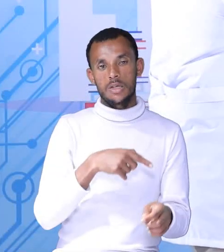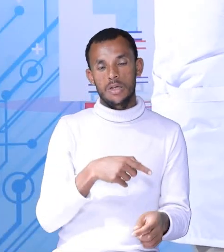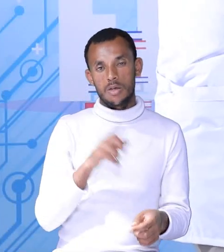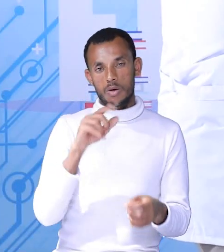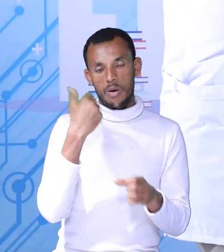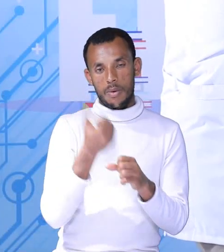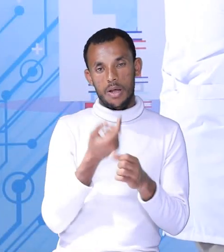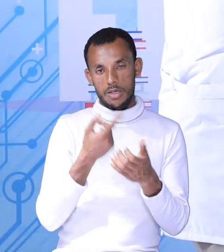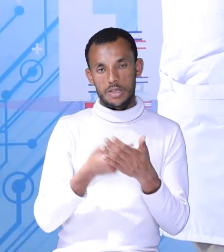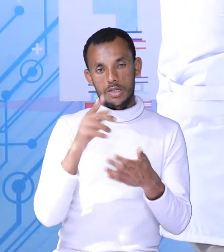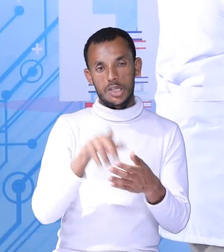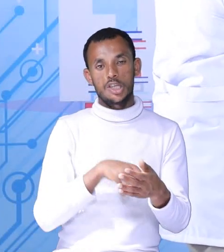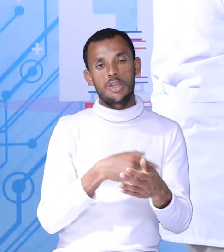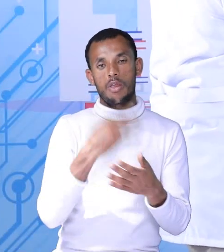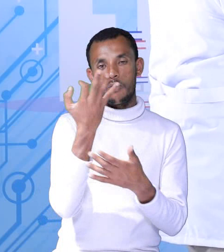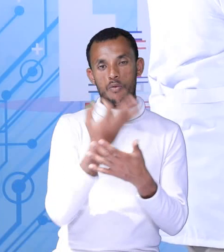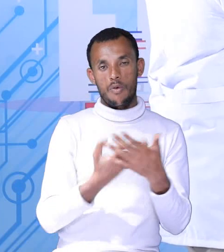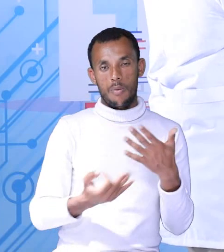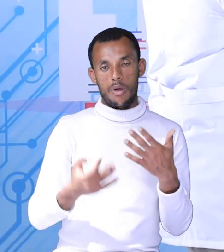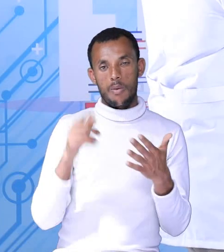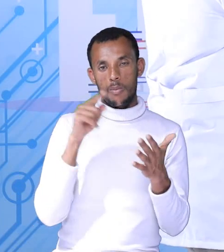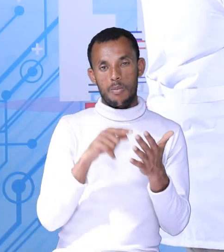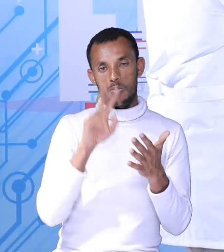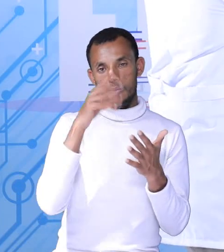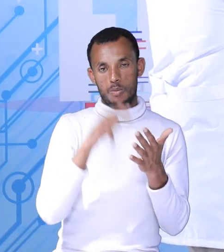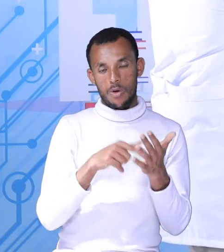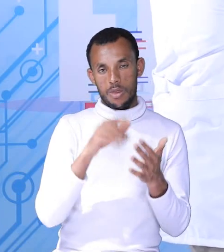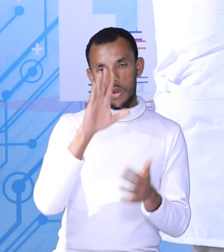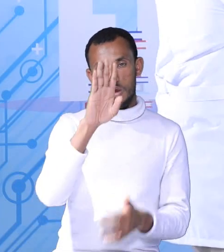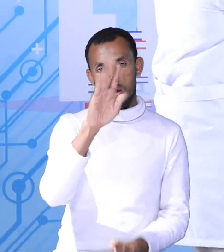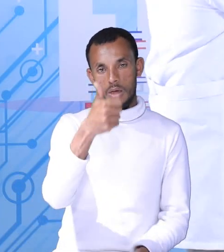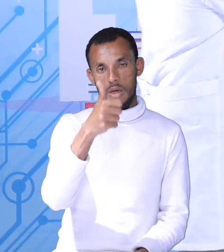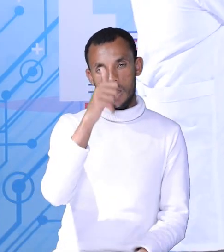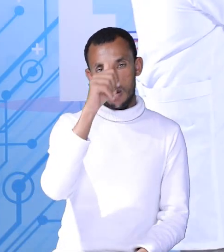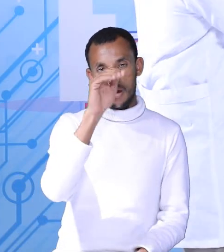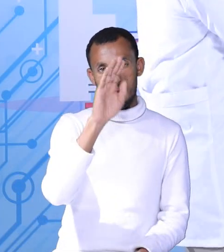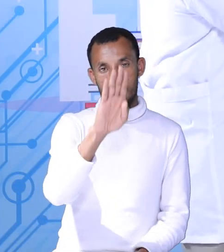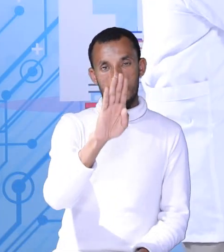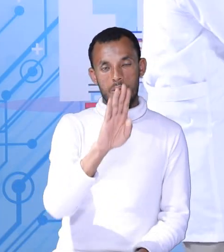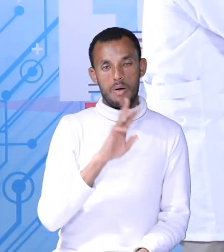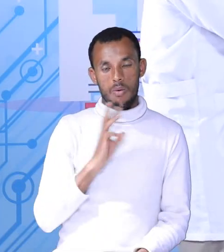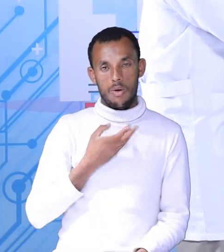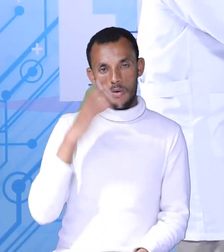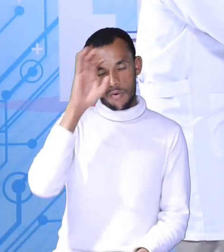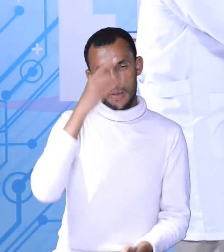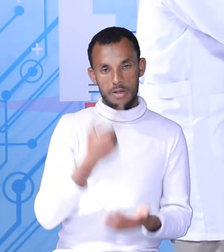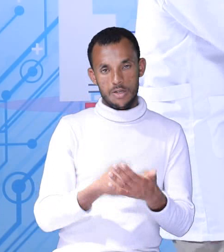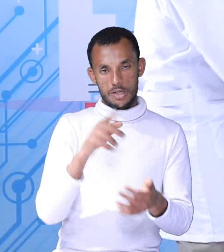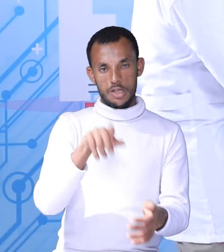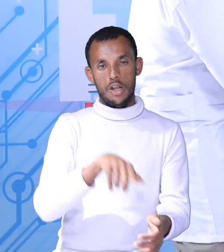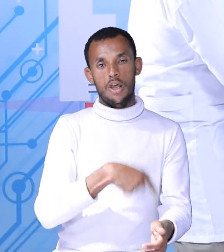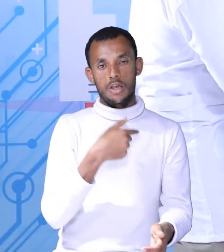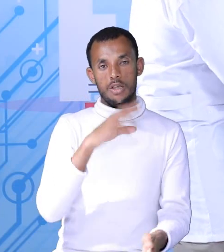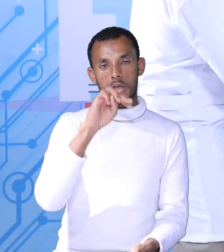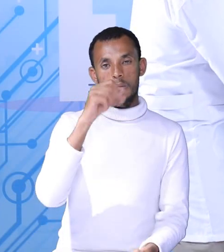you will apply distance formula. You have 2 points, A b. We need to find this length, the